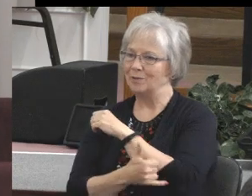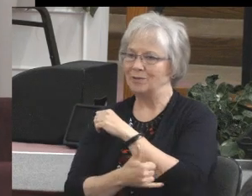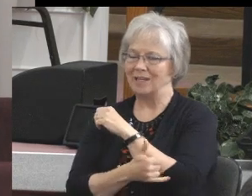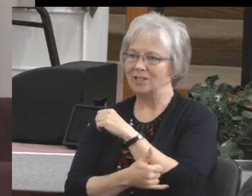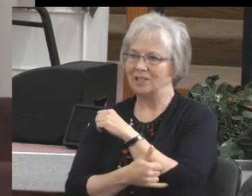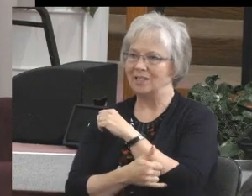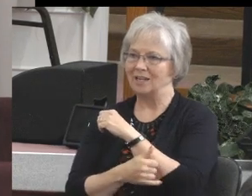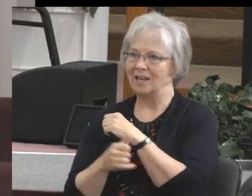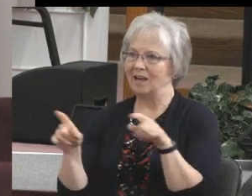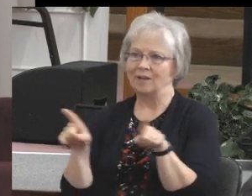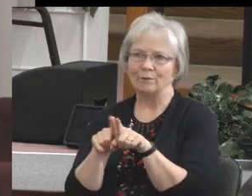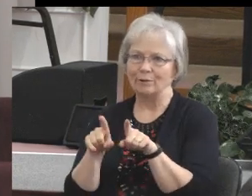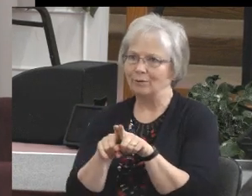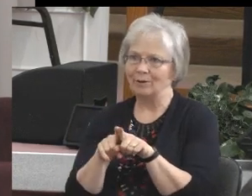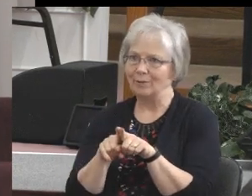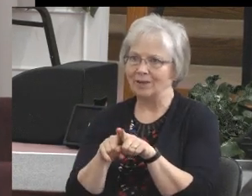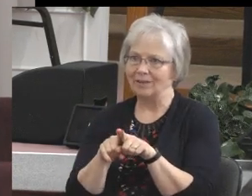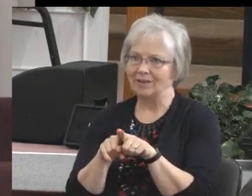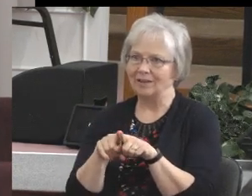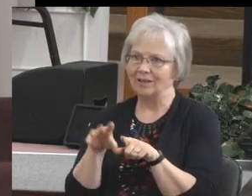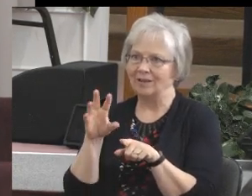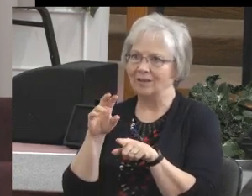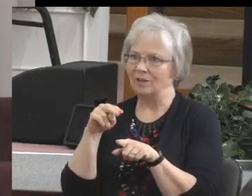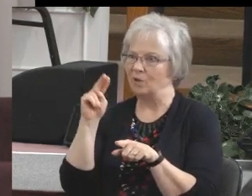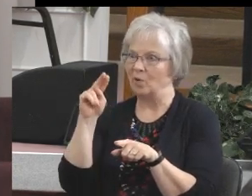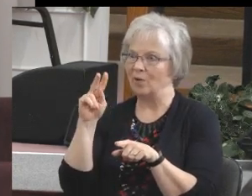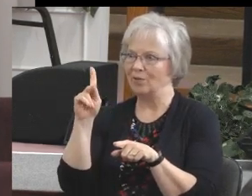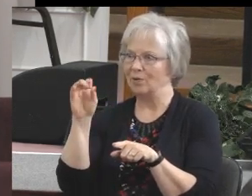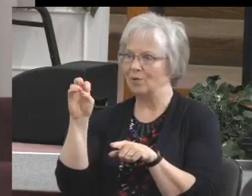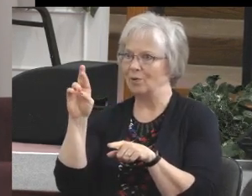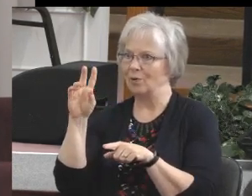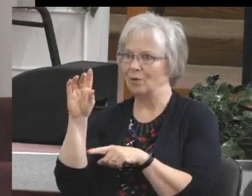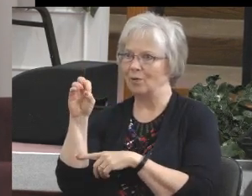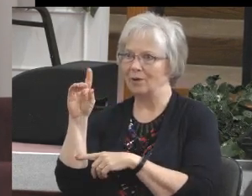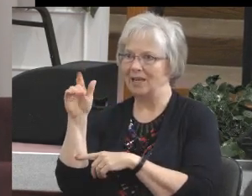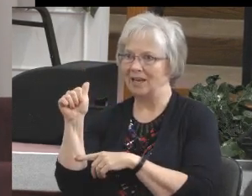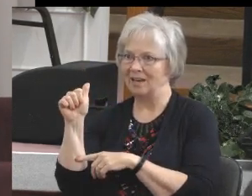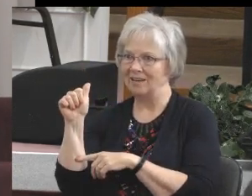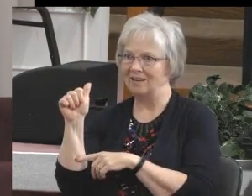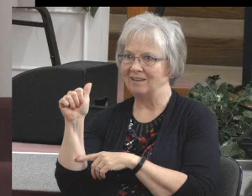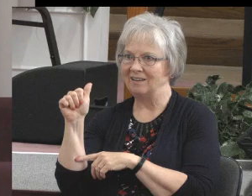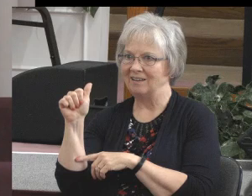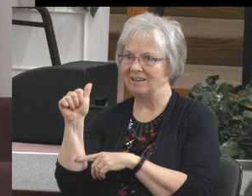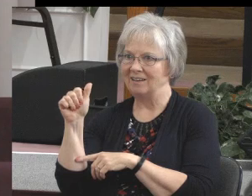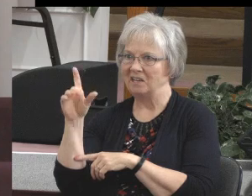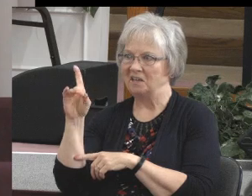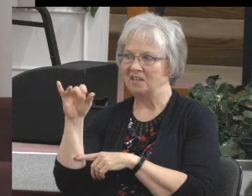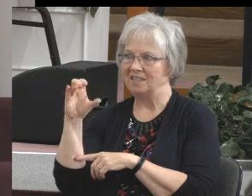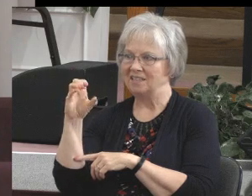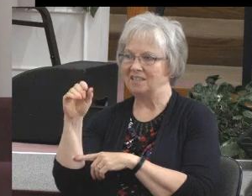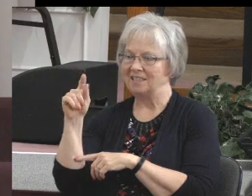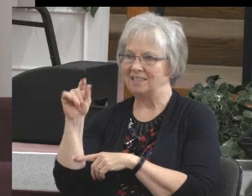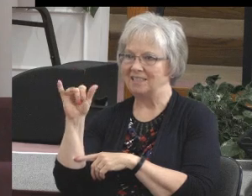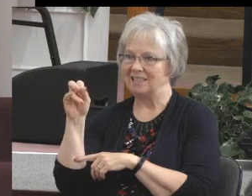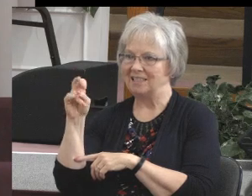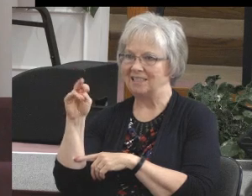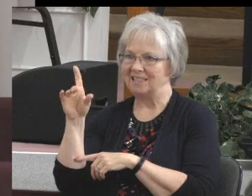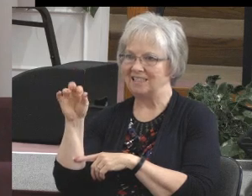I'm not gonna move to North Korea, where there is a dictatorship. One man controls